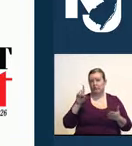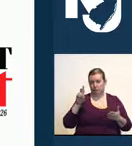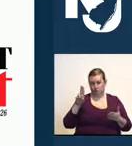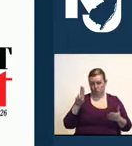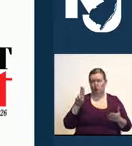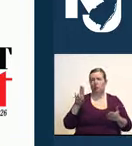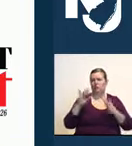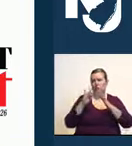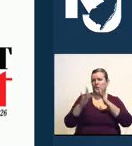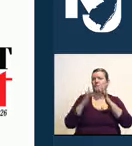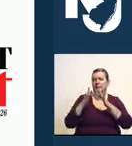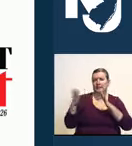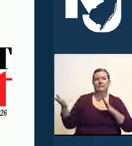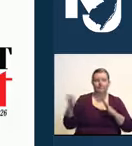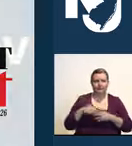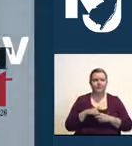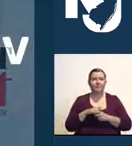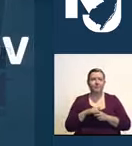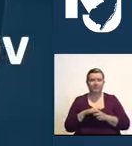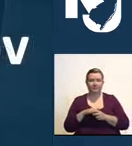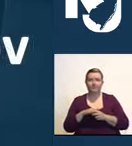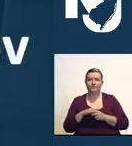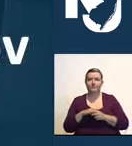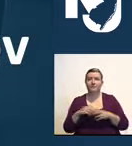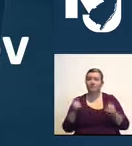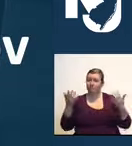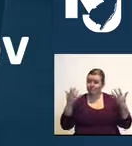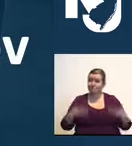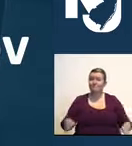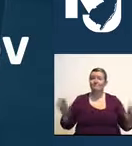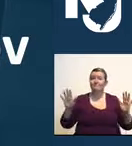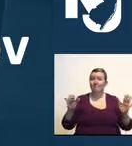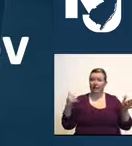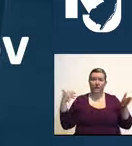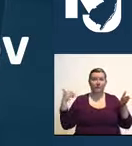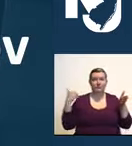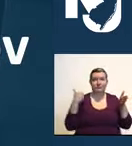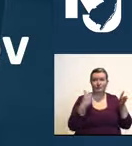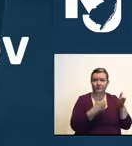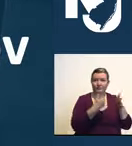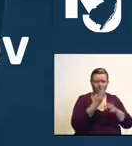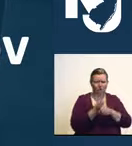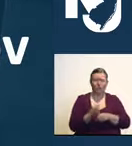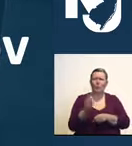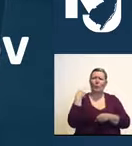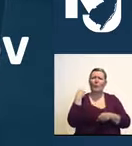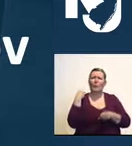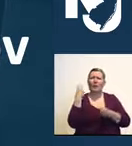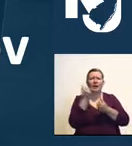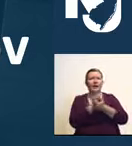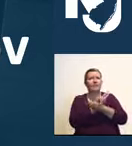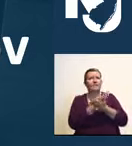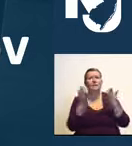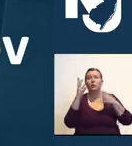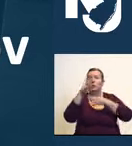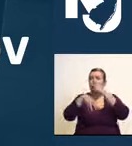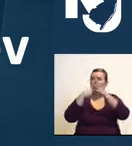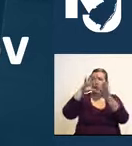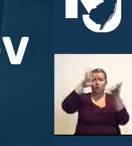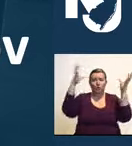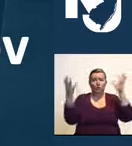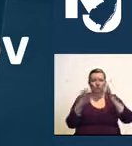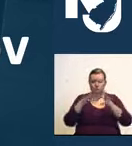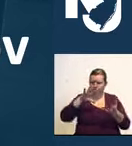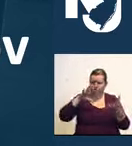ducret.edu. And that is it from this chair. We're closing in on the day 2 years ago when everything turned upside down, and we've spent every